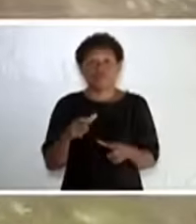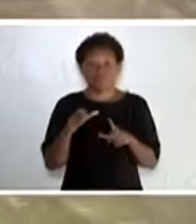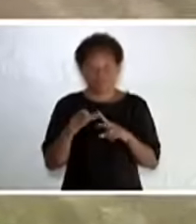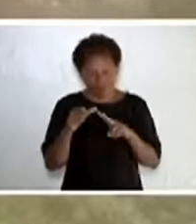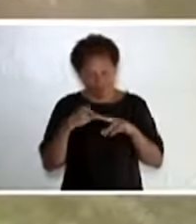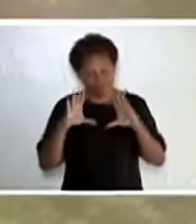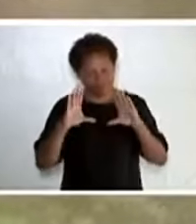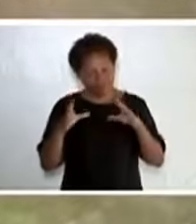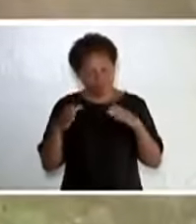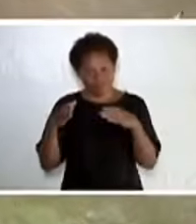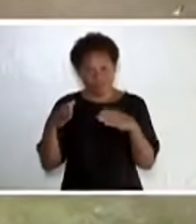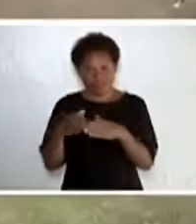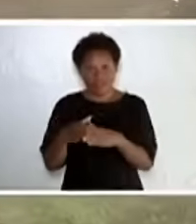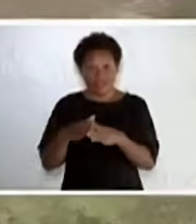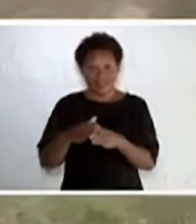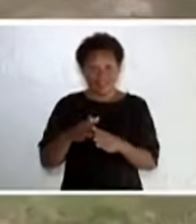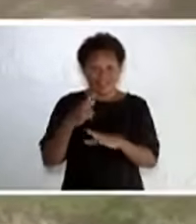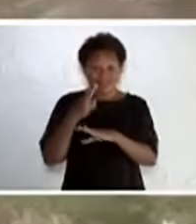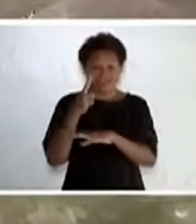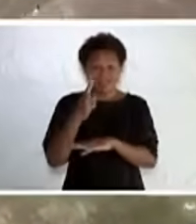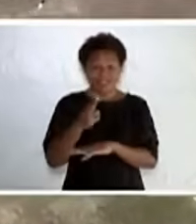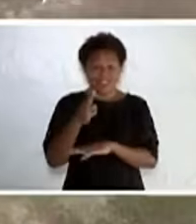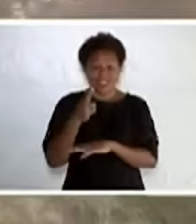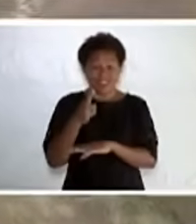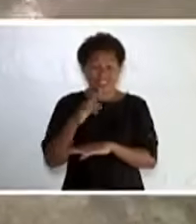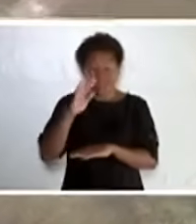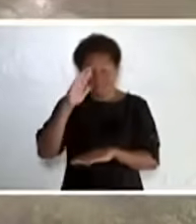artillery group that will be firing the 21-gun salute.